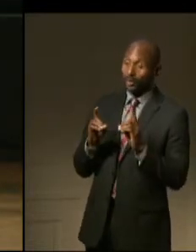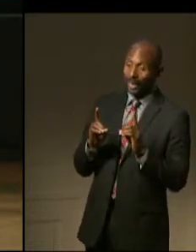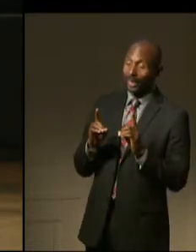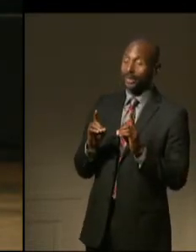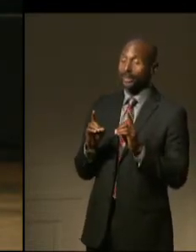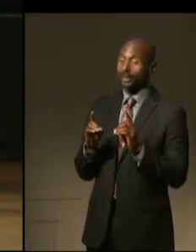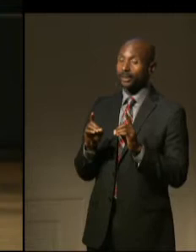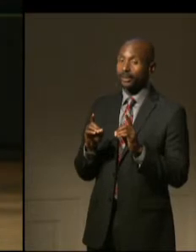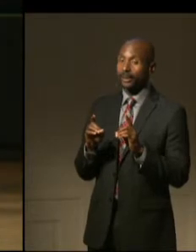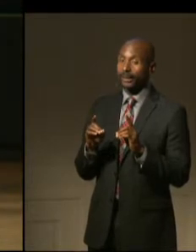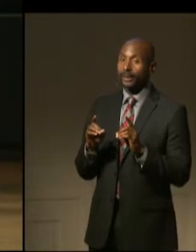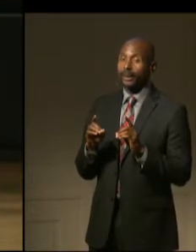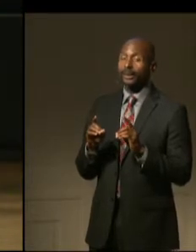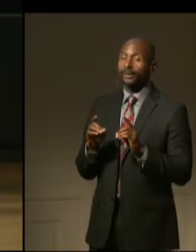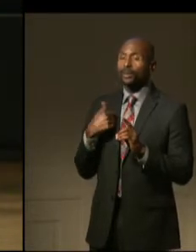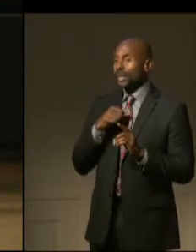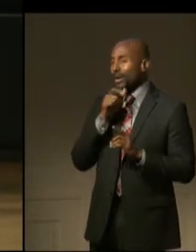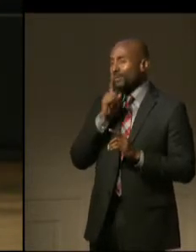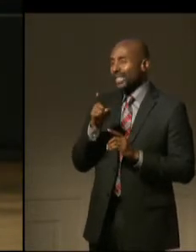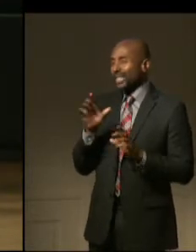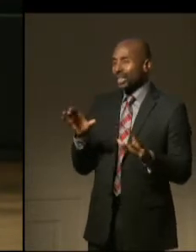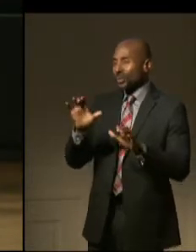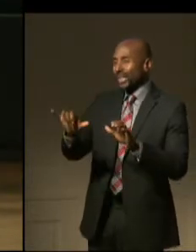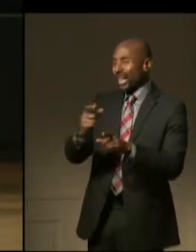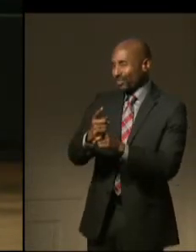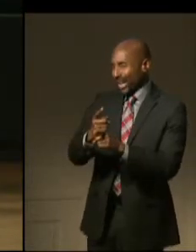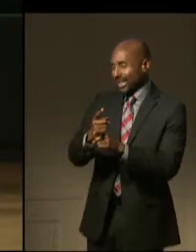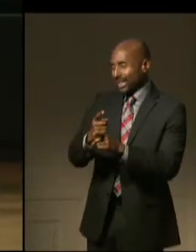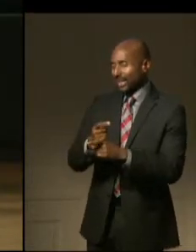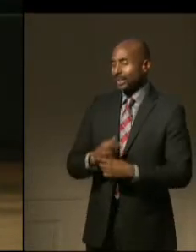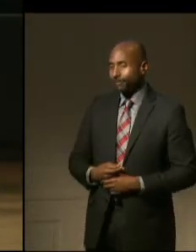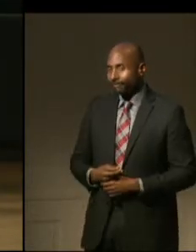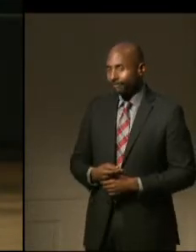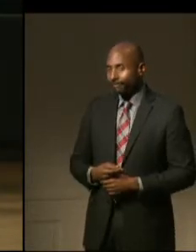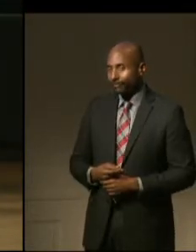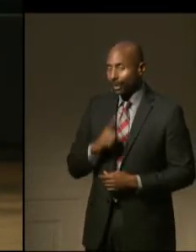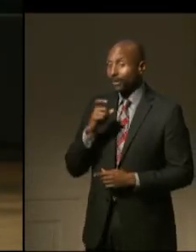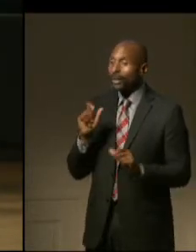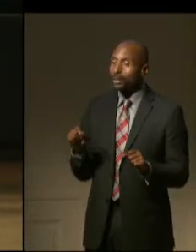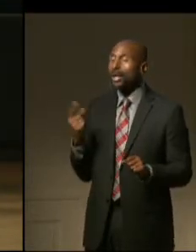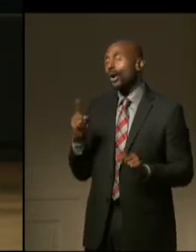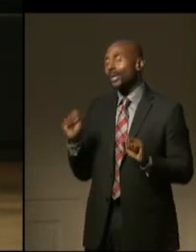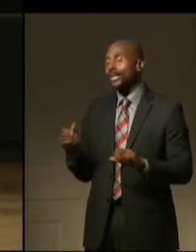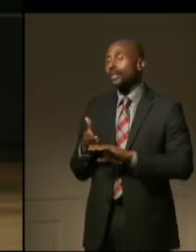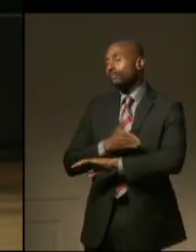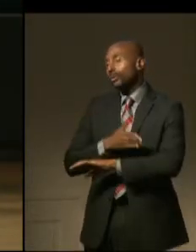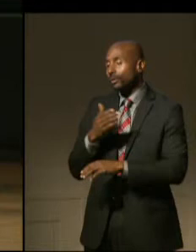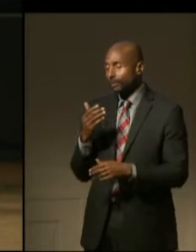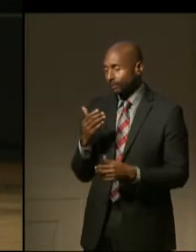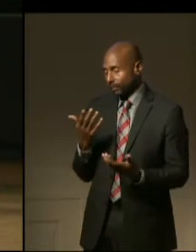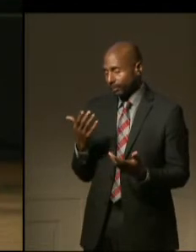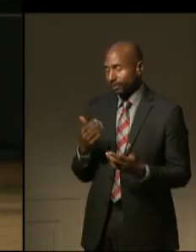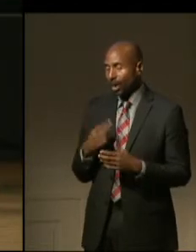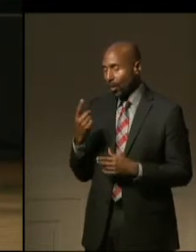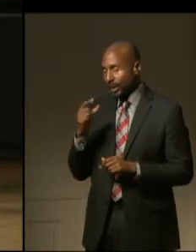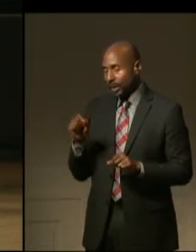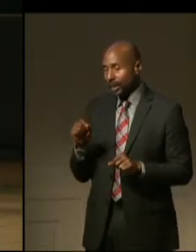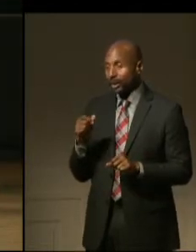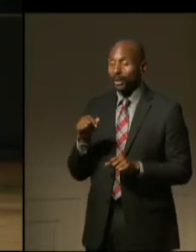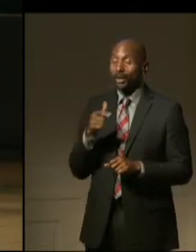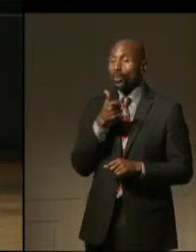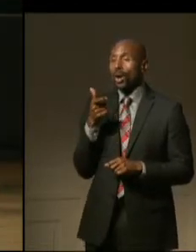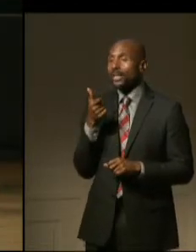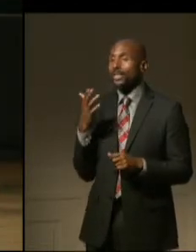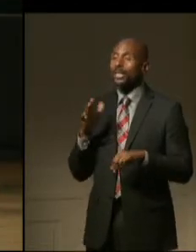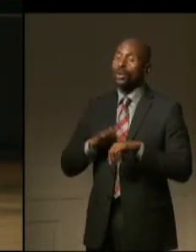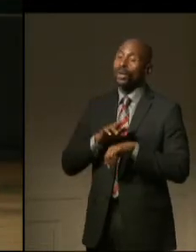we're not really doing it right, because it just always could be a lot better. You can even watch like anything on National